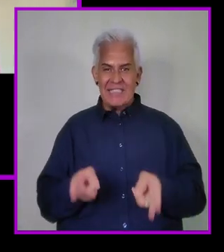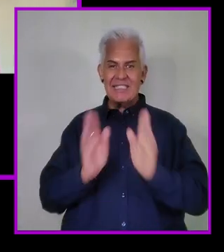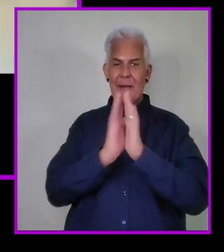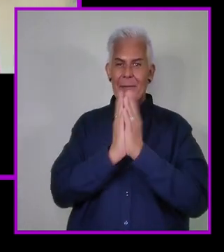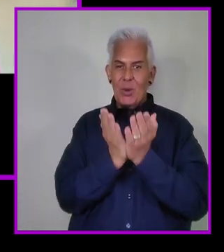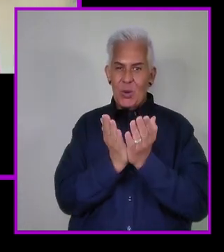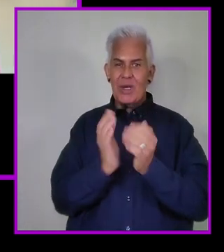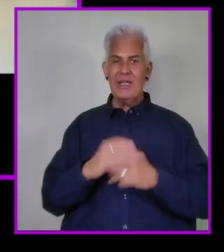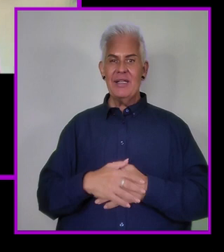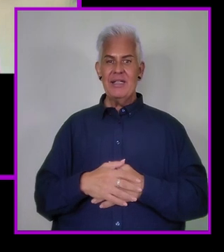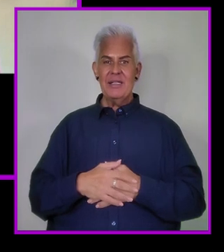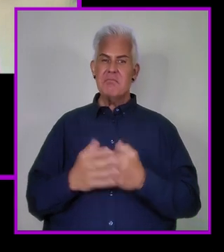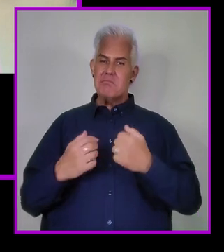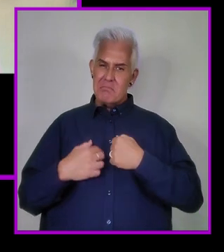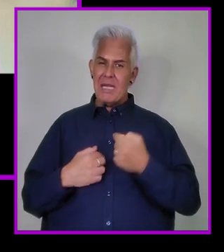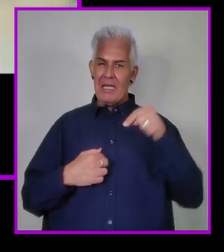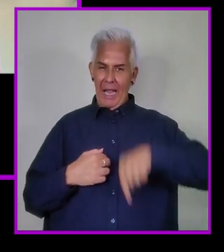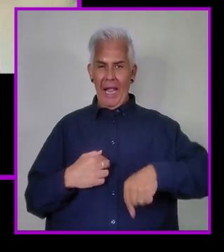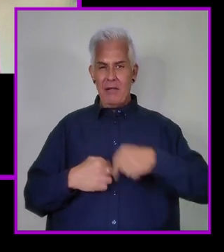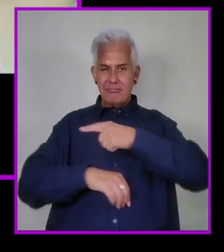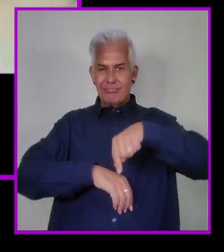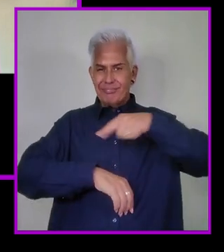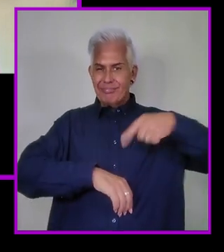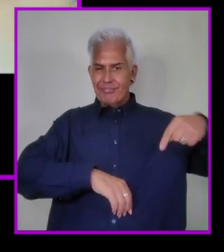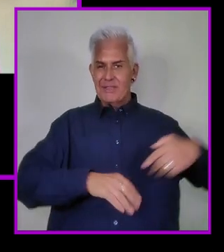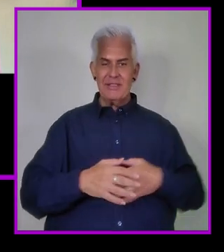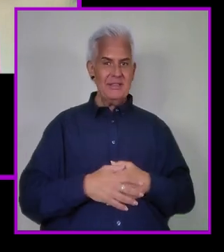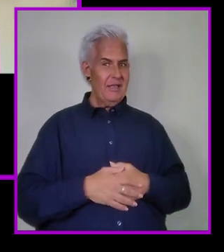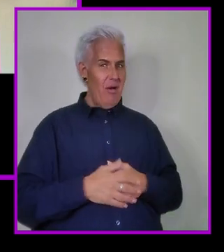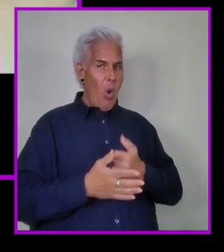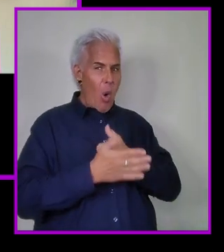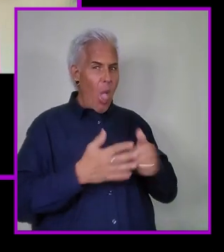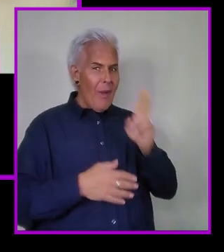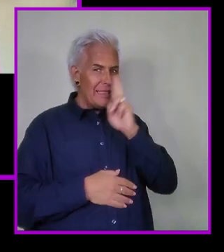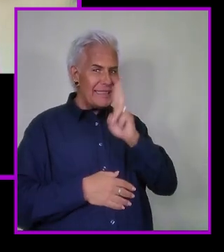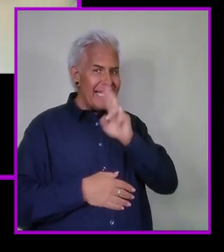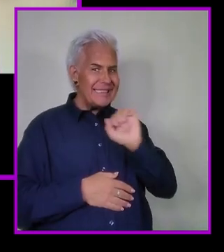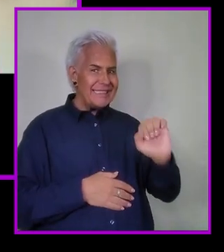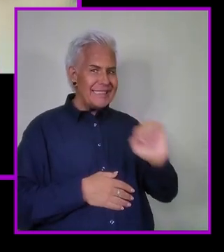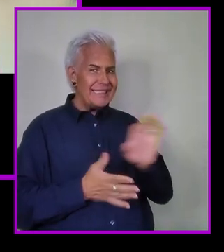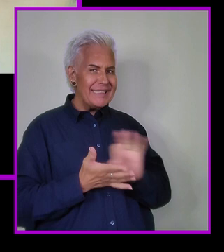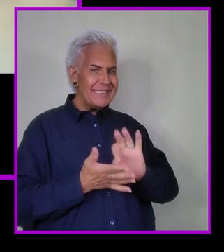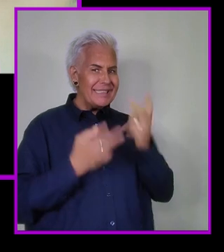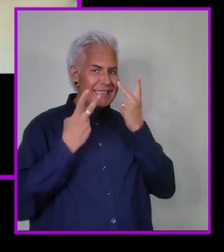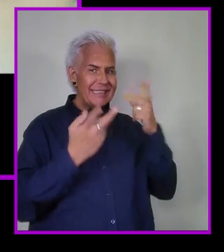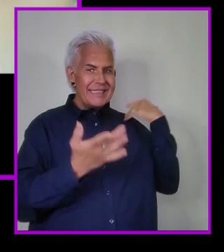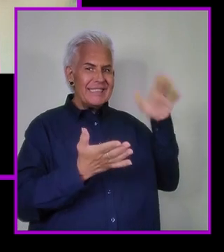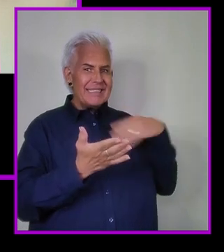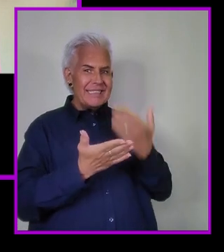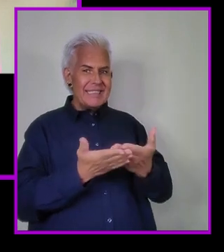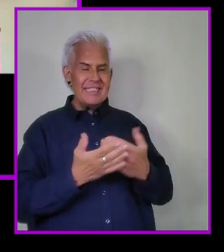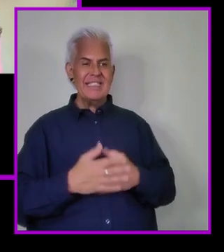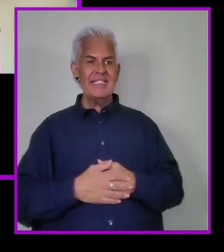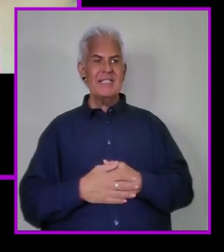books, a space I spend a lot of time in. Famously neat, Kim, as we've seen over the last